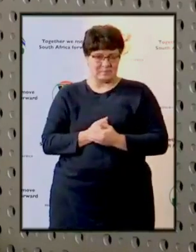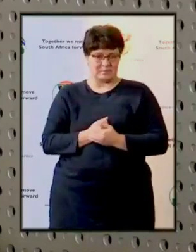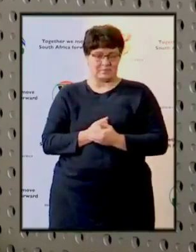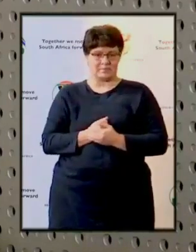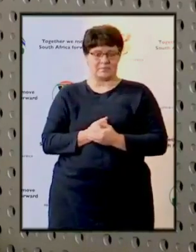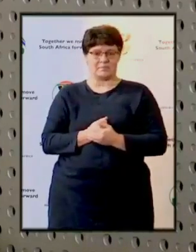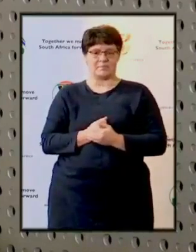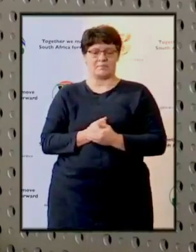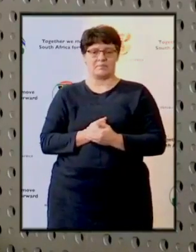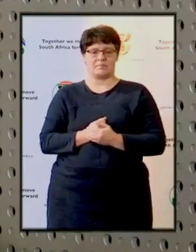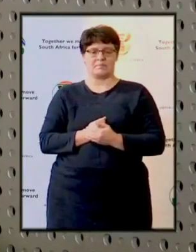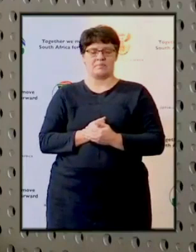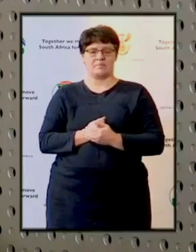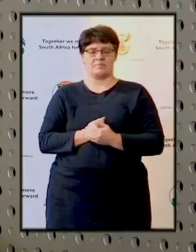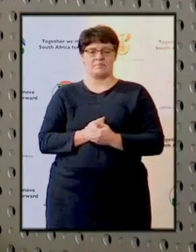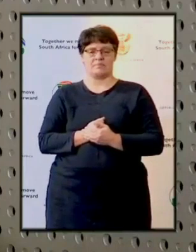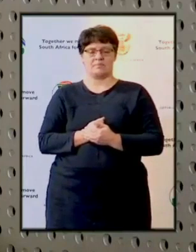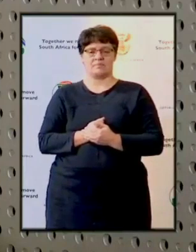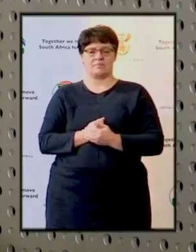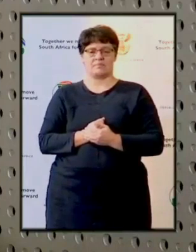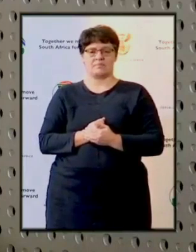And even those